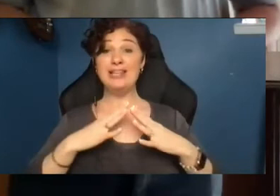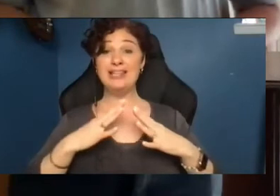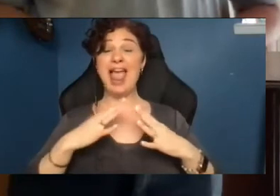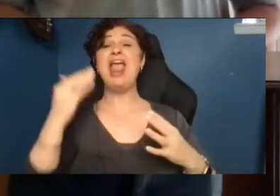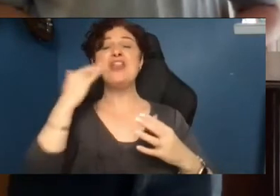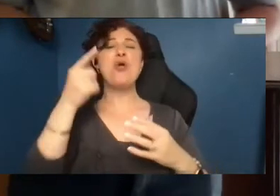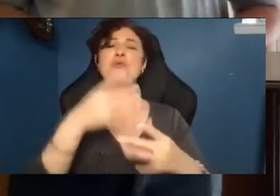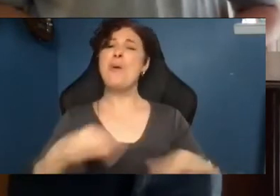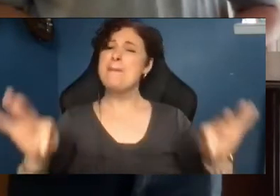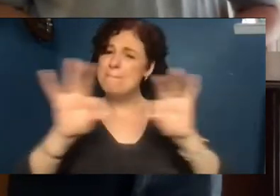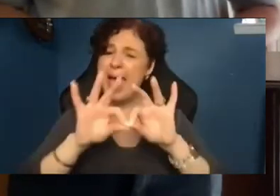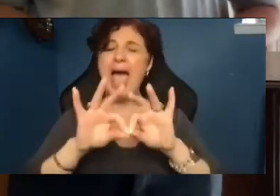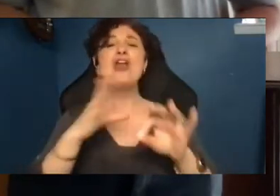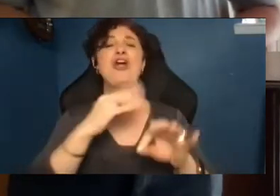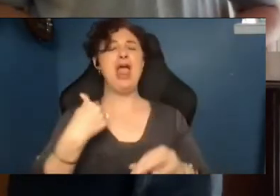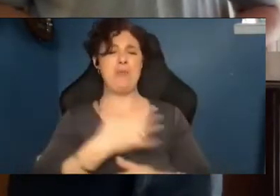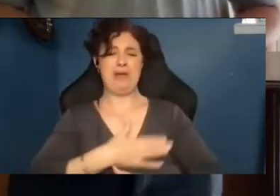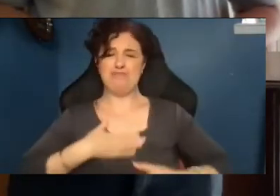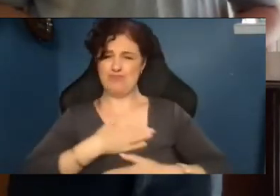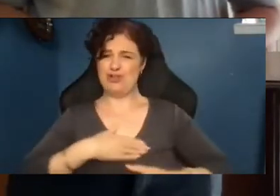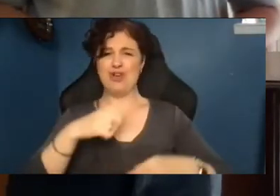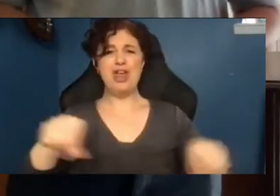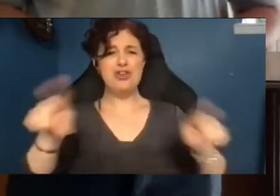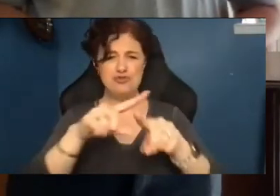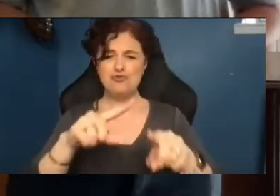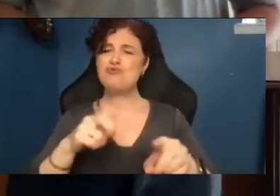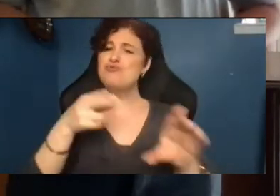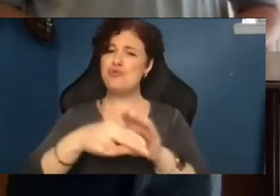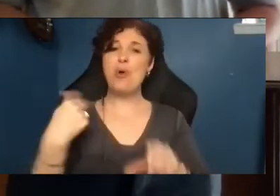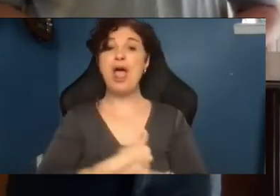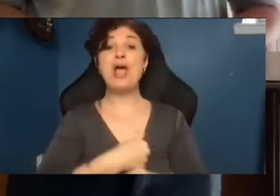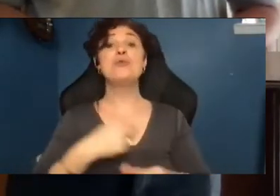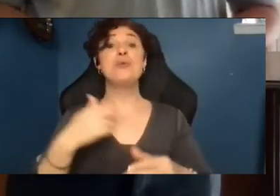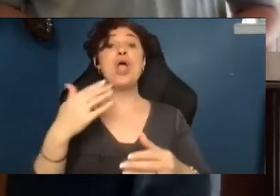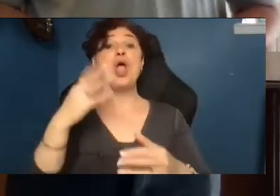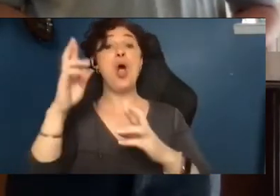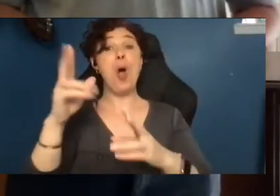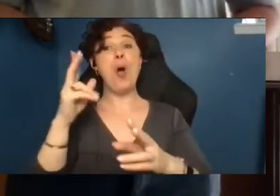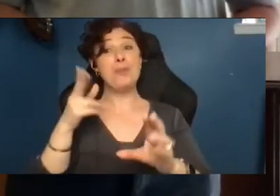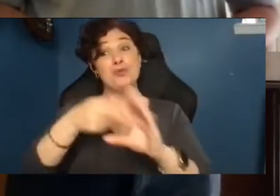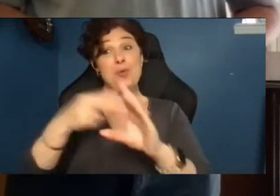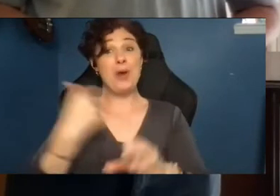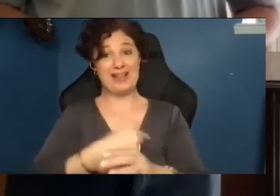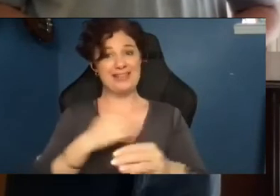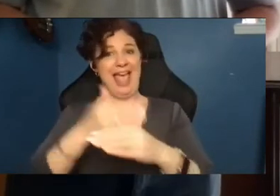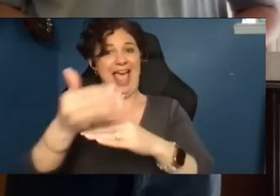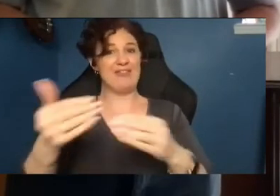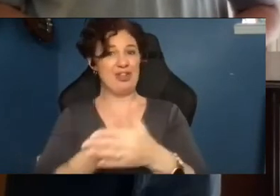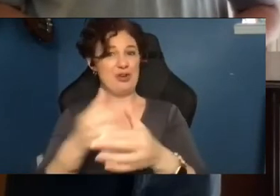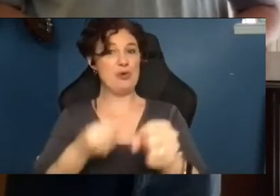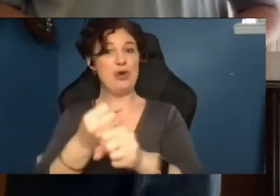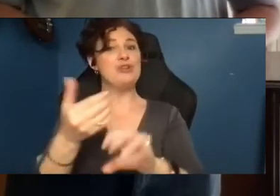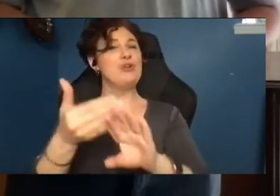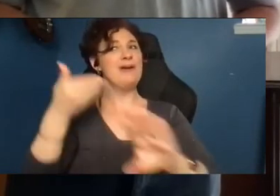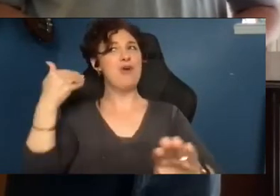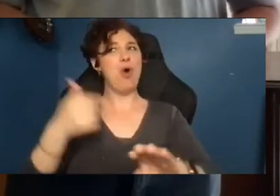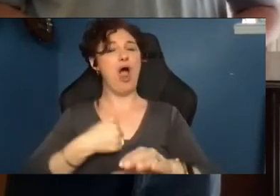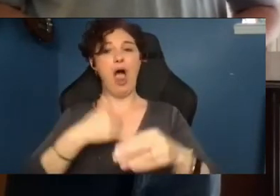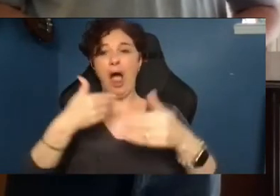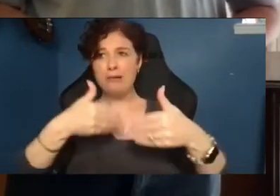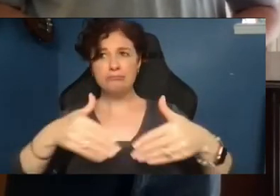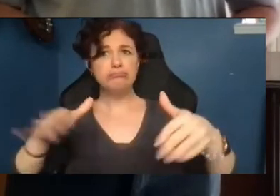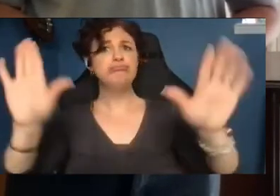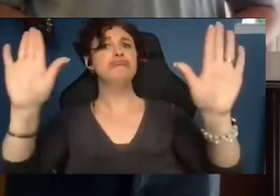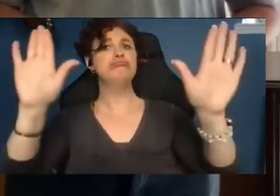you matter. And we appreciate you joining us, and we hope you join us after the new year. So before I let